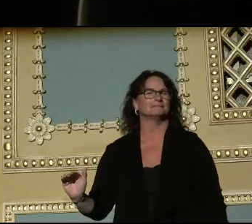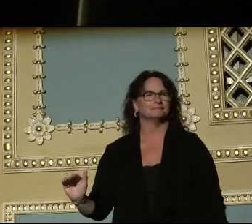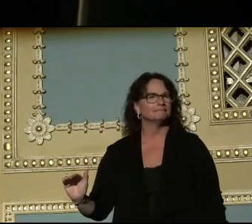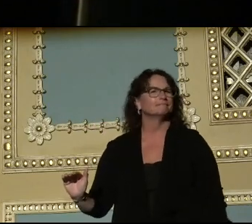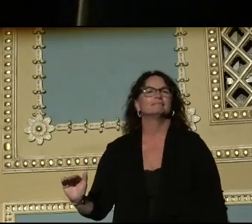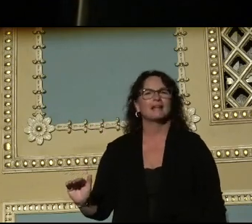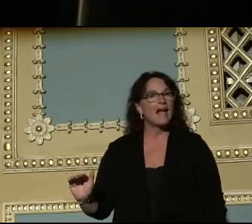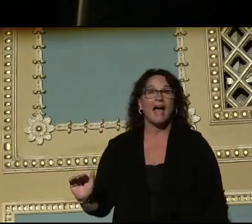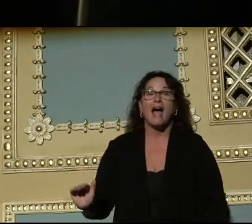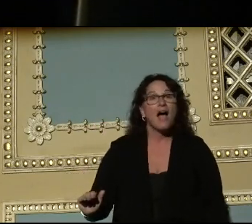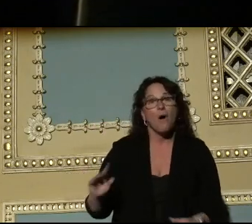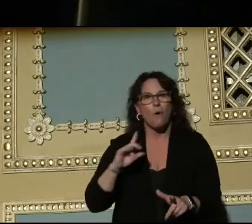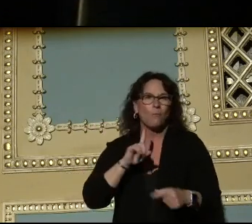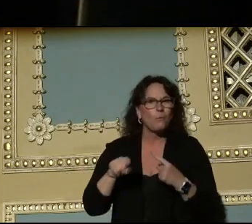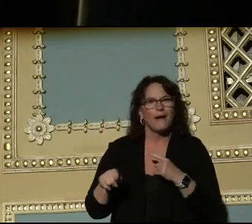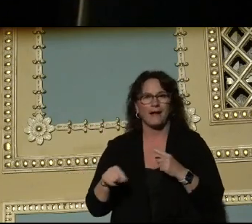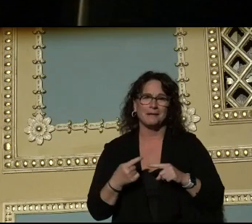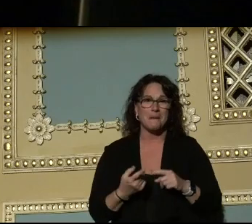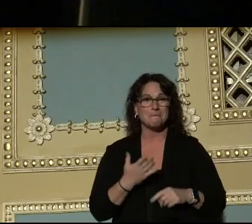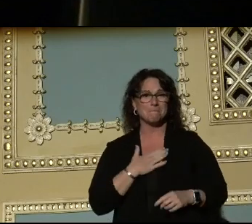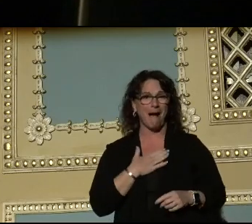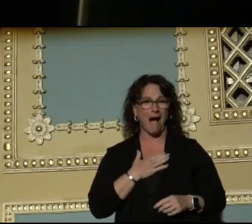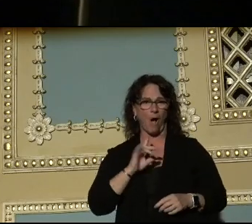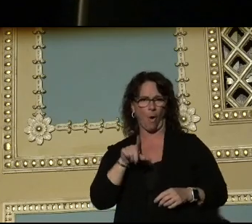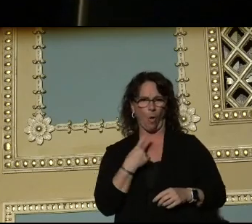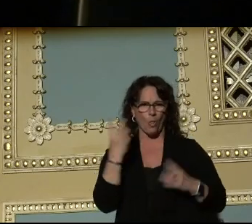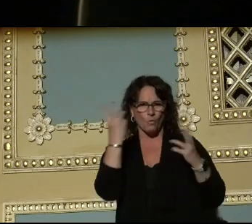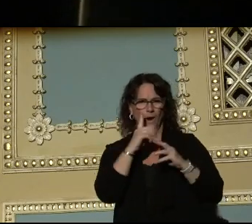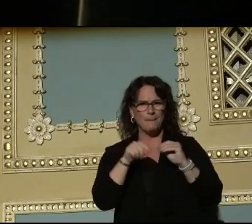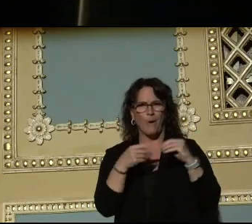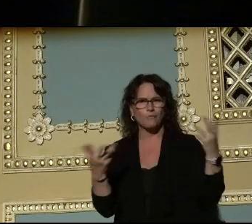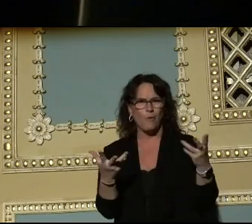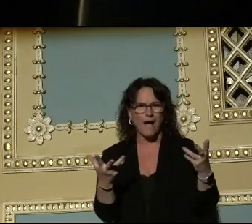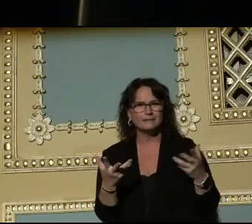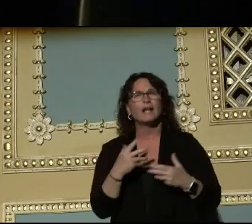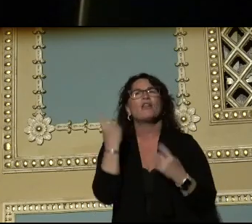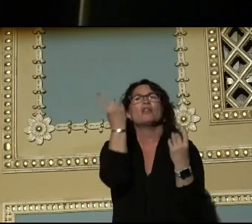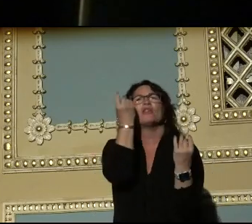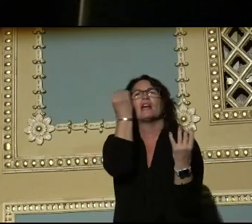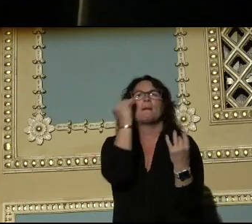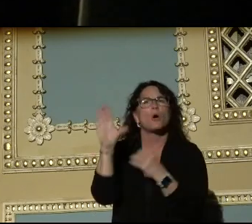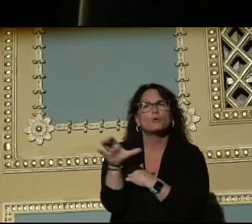then my only worry was for Christmas what would be my toy.